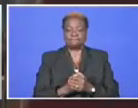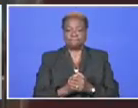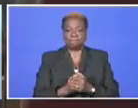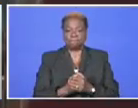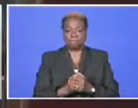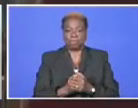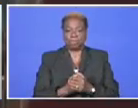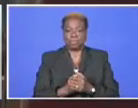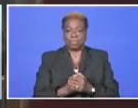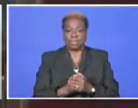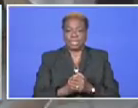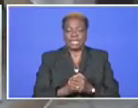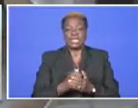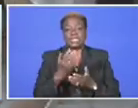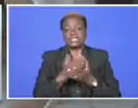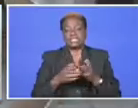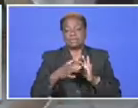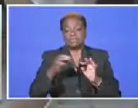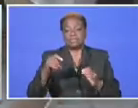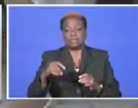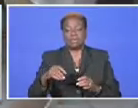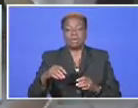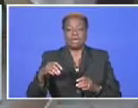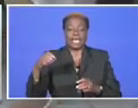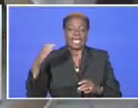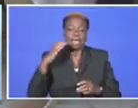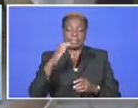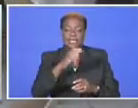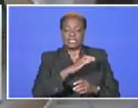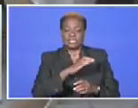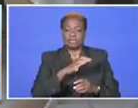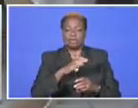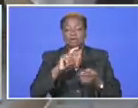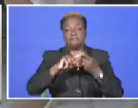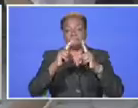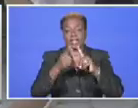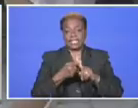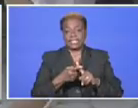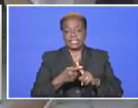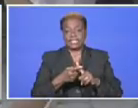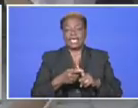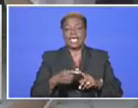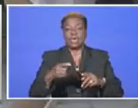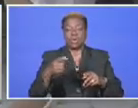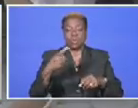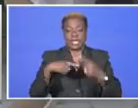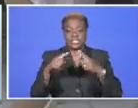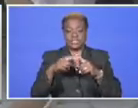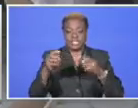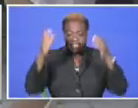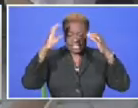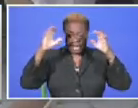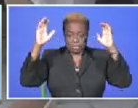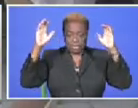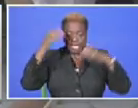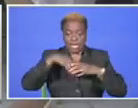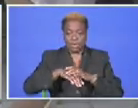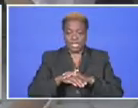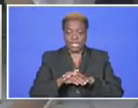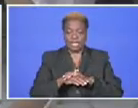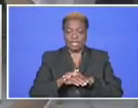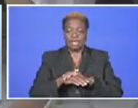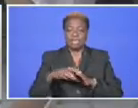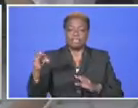Well, several of the governors general and former cabinet colleagues attended this morning's swearing-in ceremony, including former Minister for